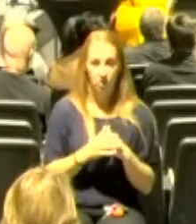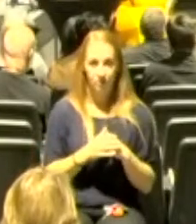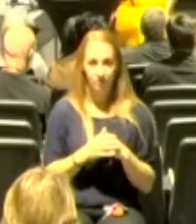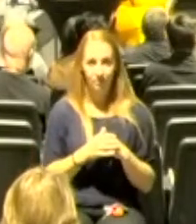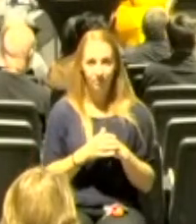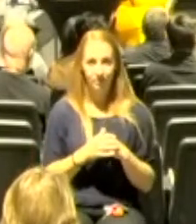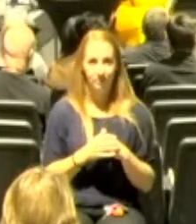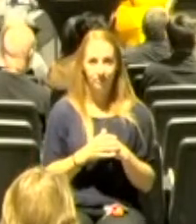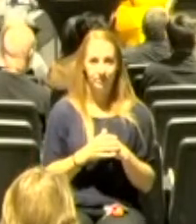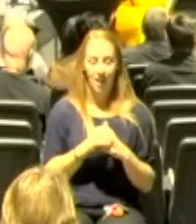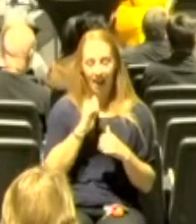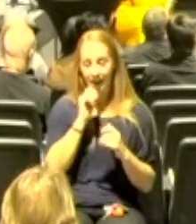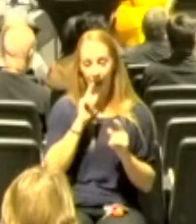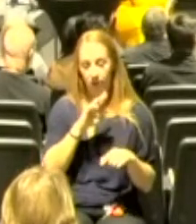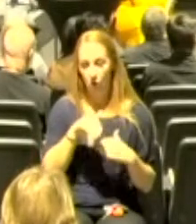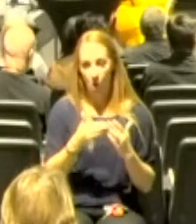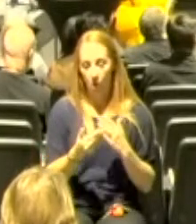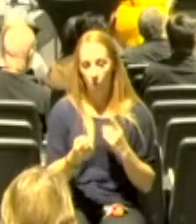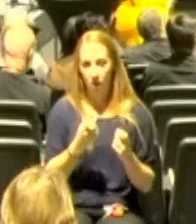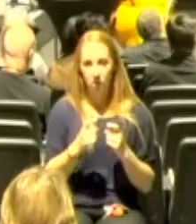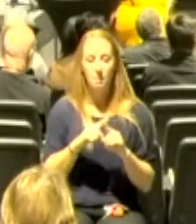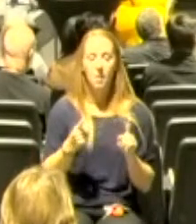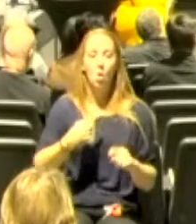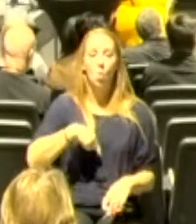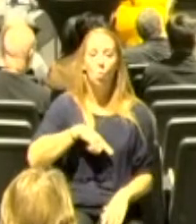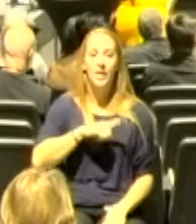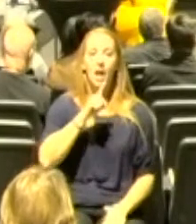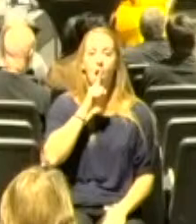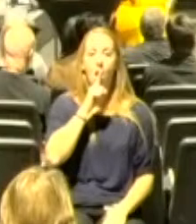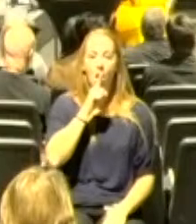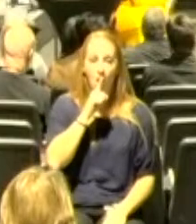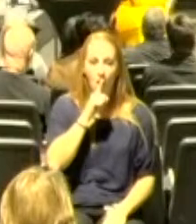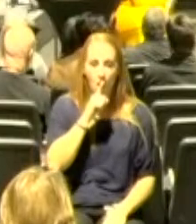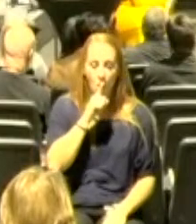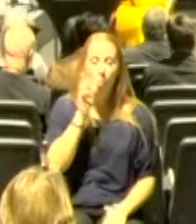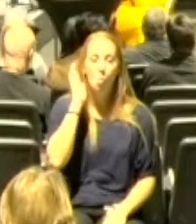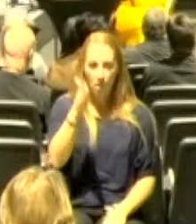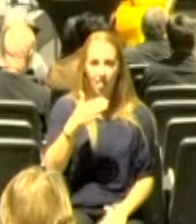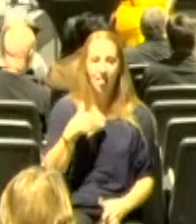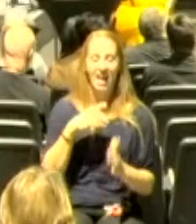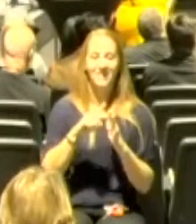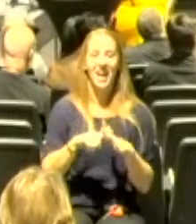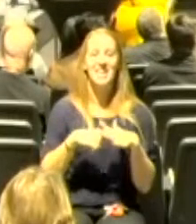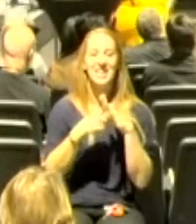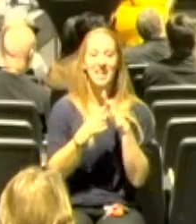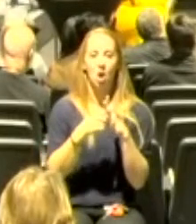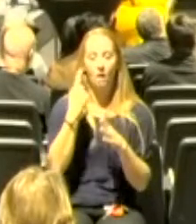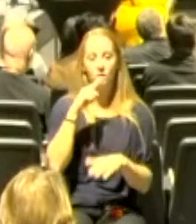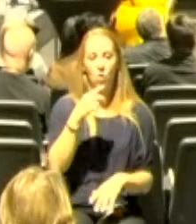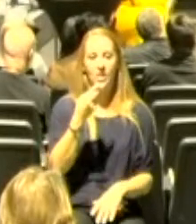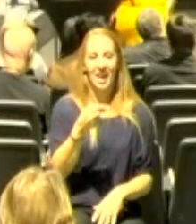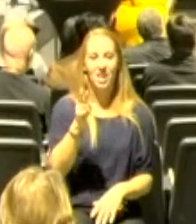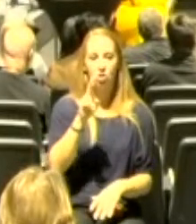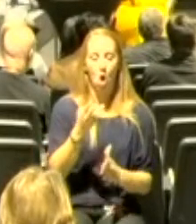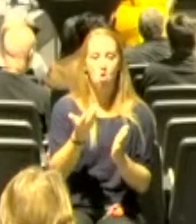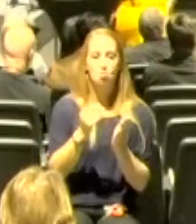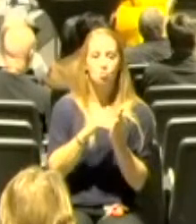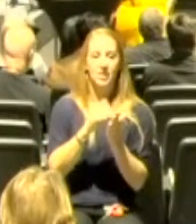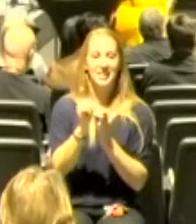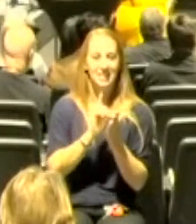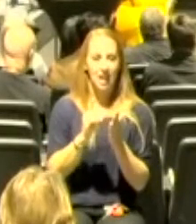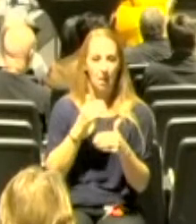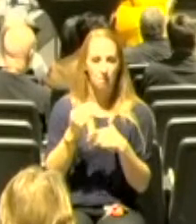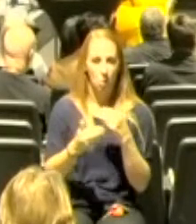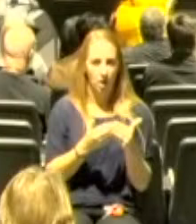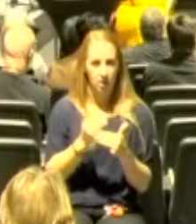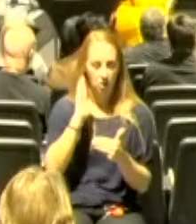know I didn't get to all the questions. We are going to have a kickoff for the HR redesign process. We will